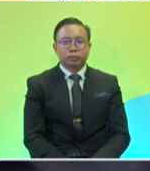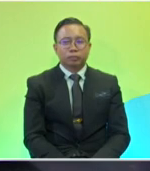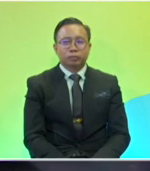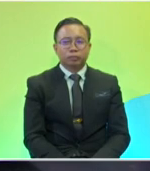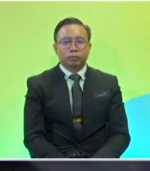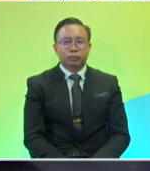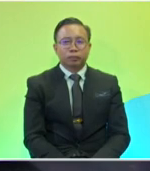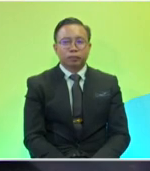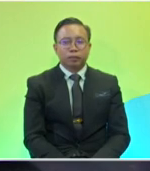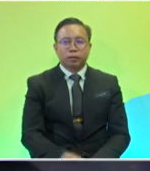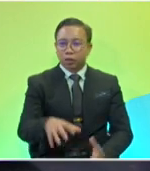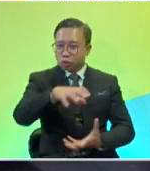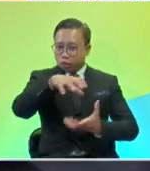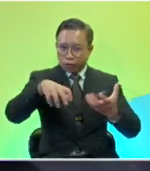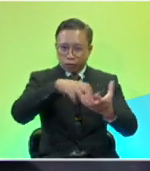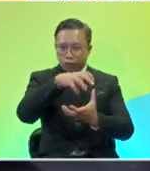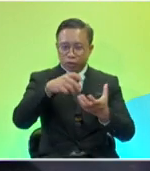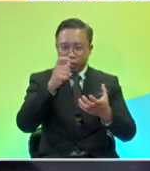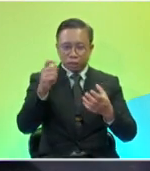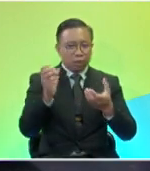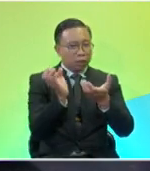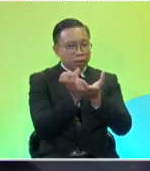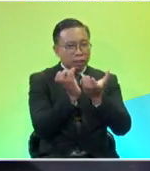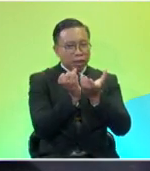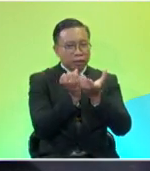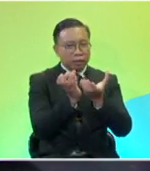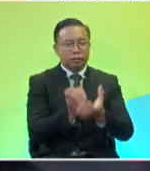Okay. I will shuffle the calling cards. Okay. Again. Let's go.